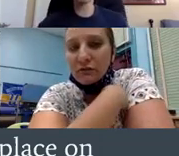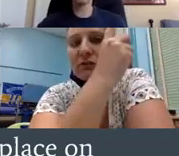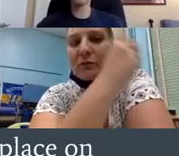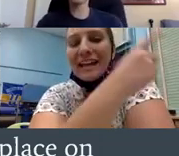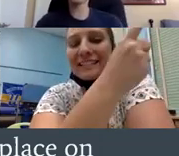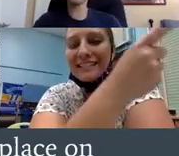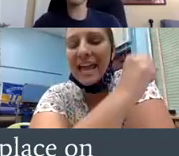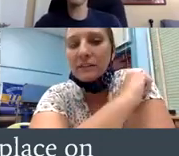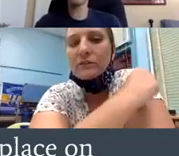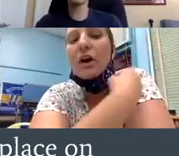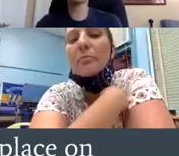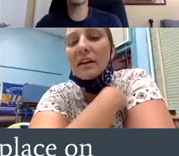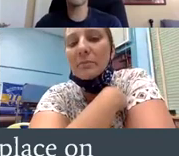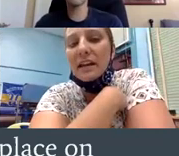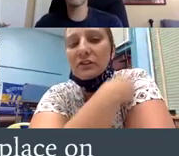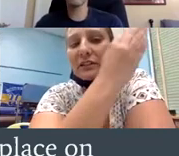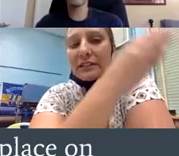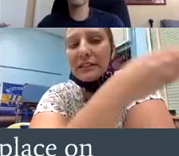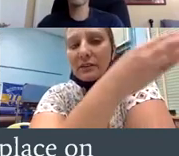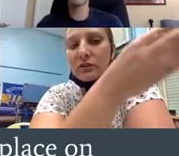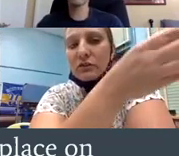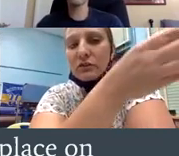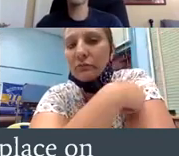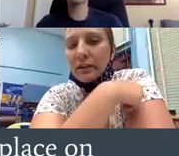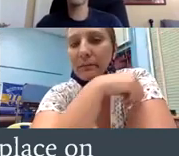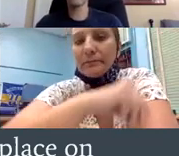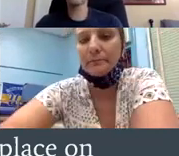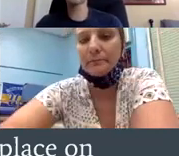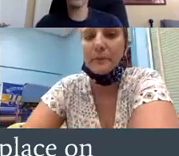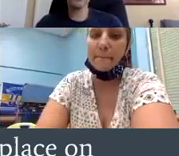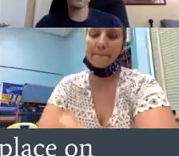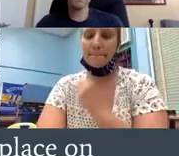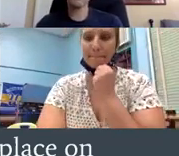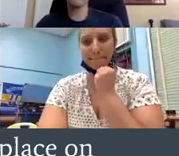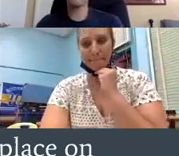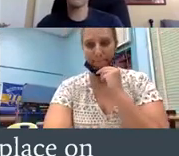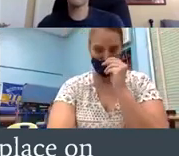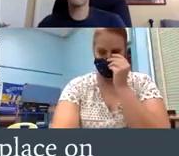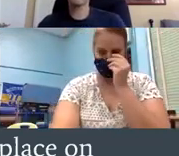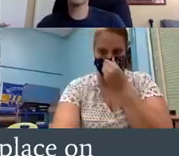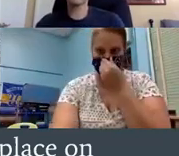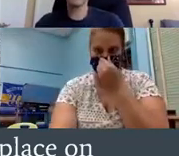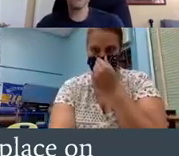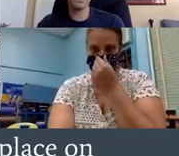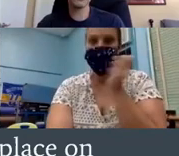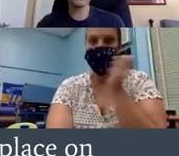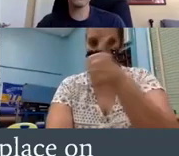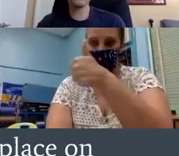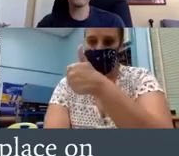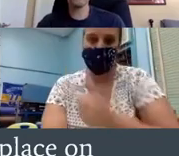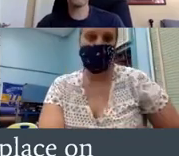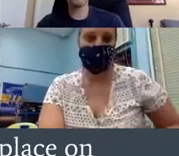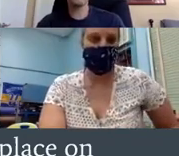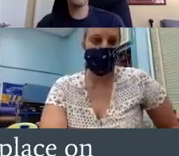orientation from 9 to 10. So our pickup is actually 10 to 12 p.m. Okay, thanks for that clarification. So